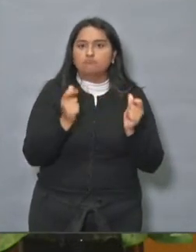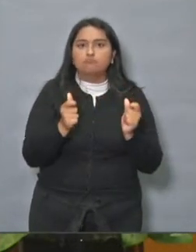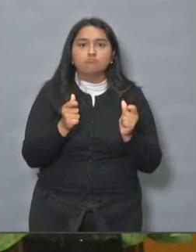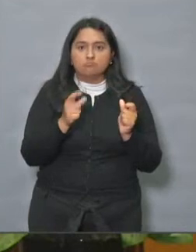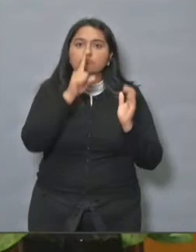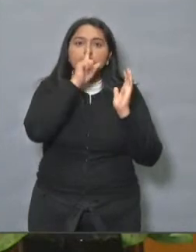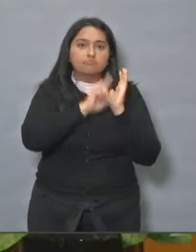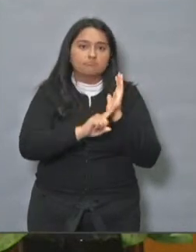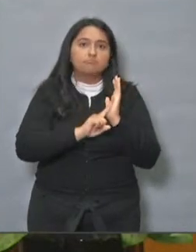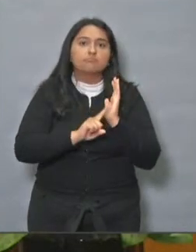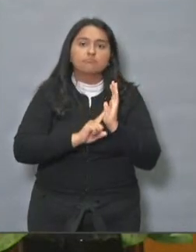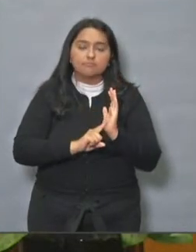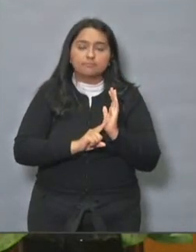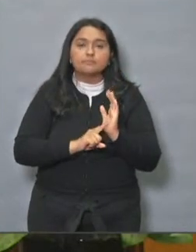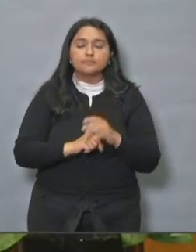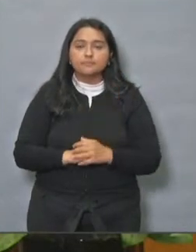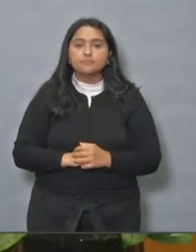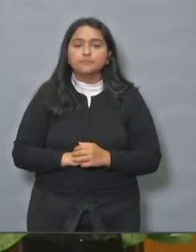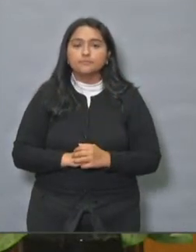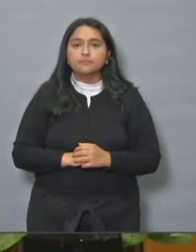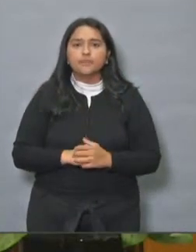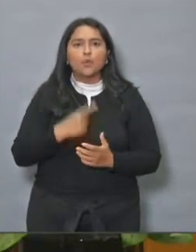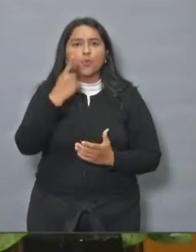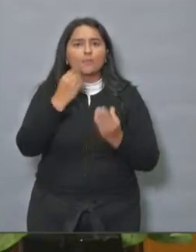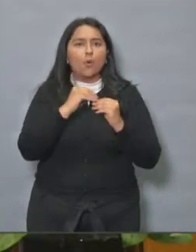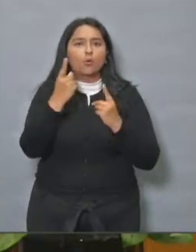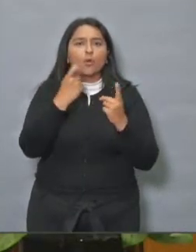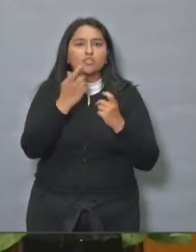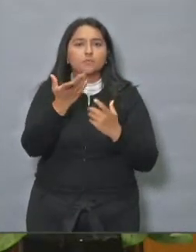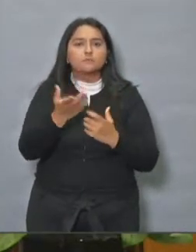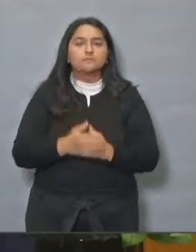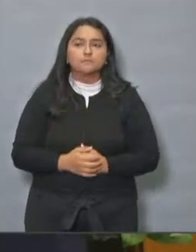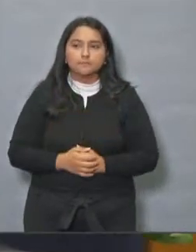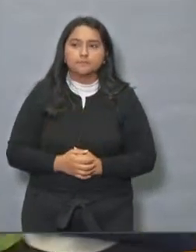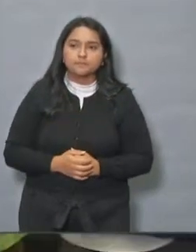do an investigation. And I know there's time for one more question.